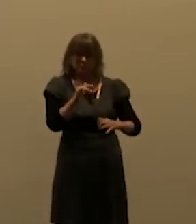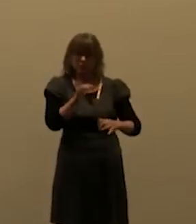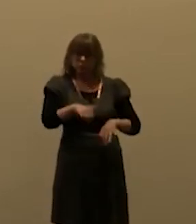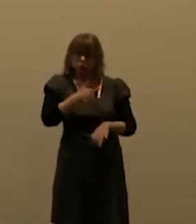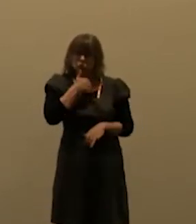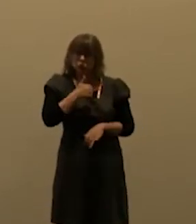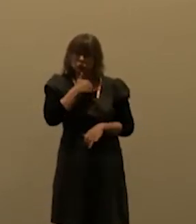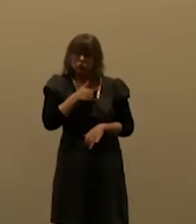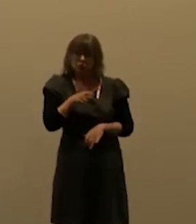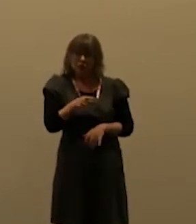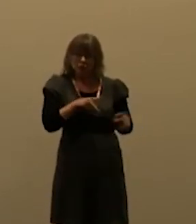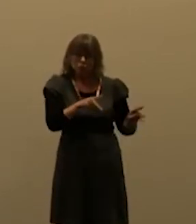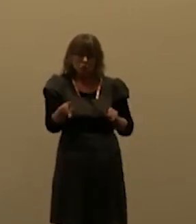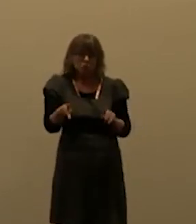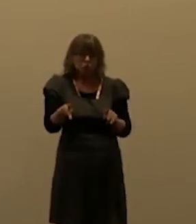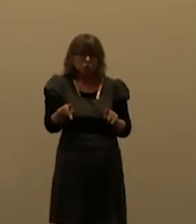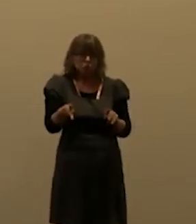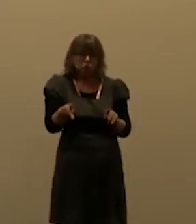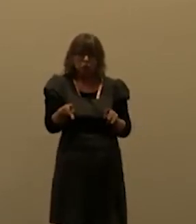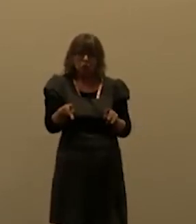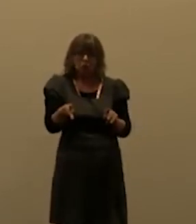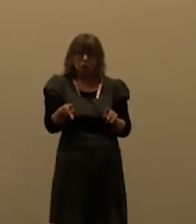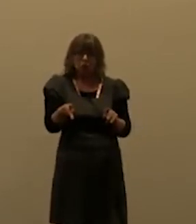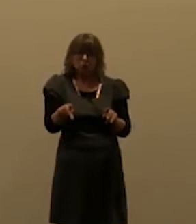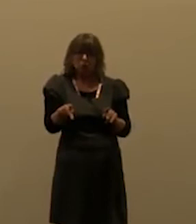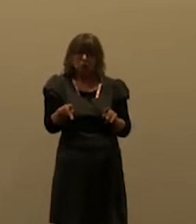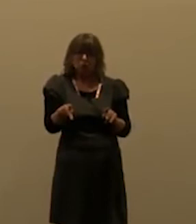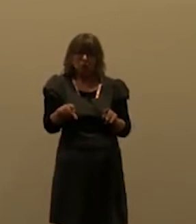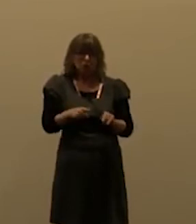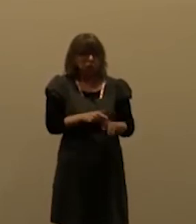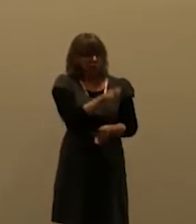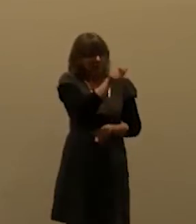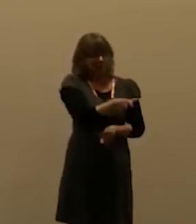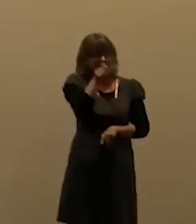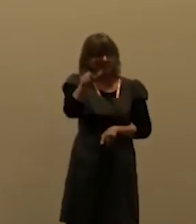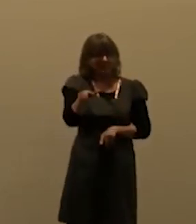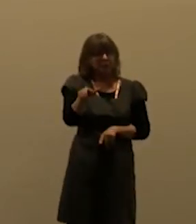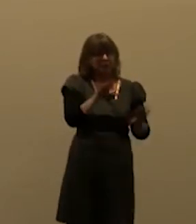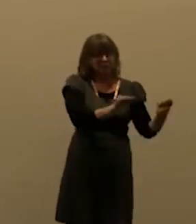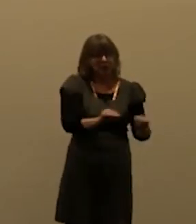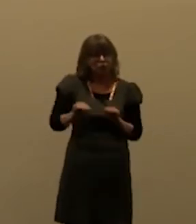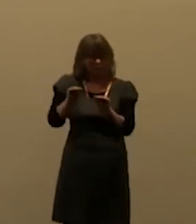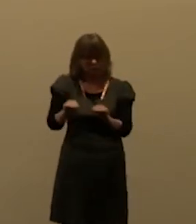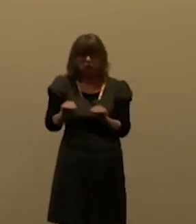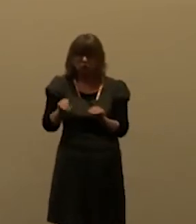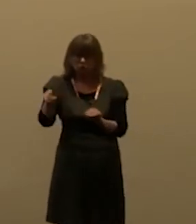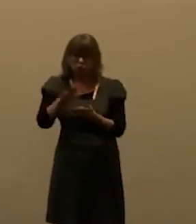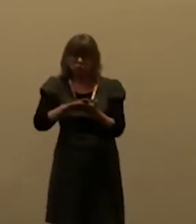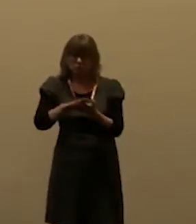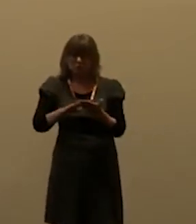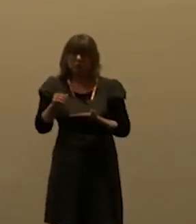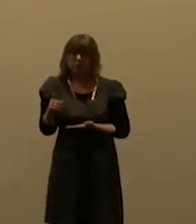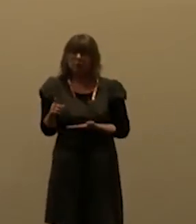that approach? Yeah. As part of that too? So you want to do a tenant-to-tenant migration? Was that the scenario? Yeah. Well, So you know,